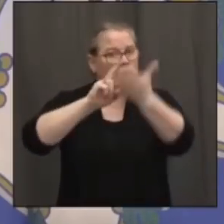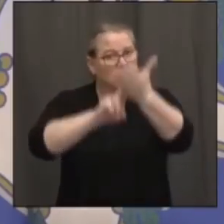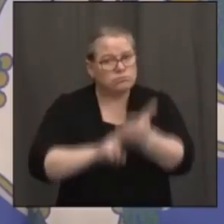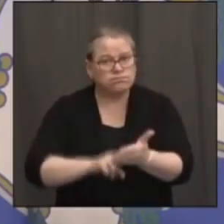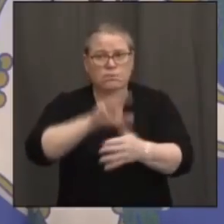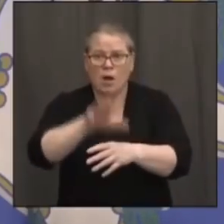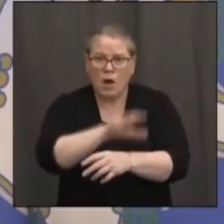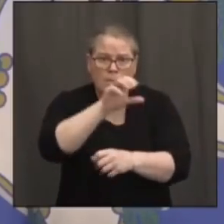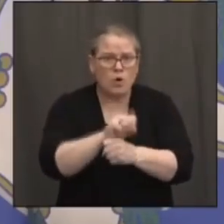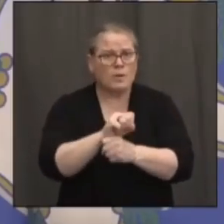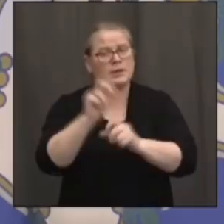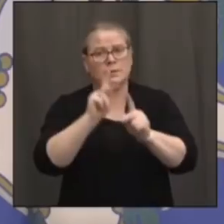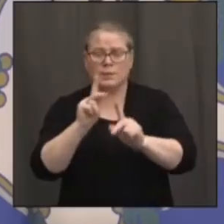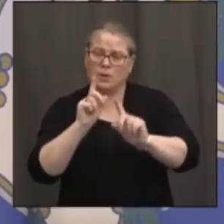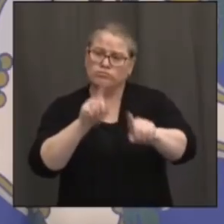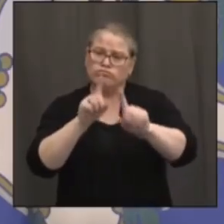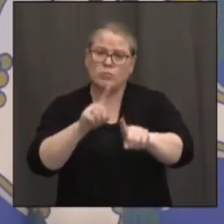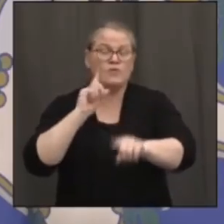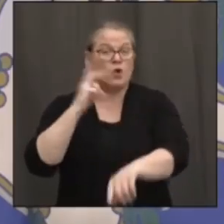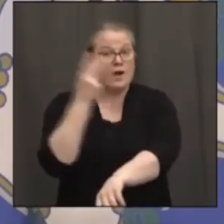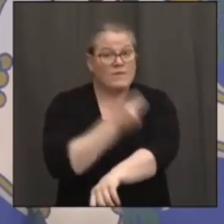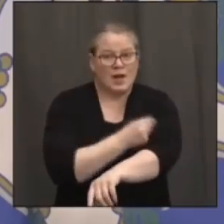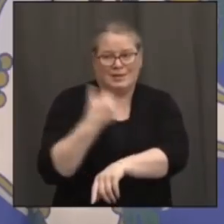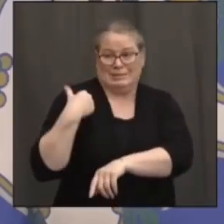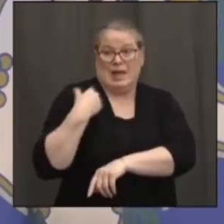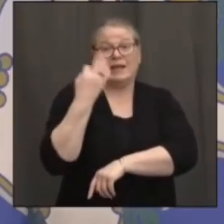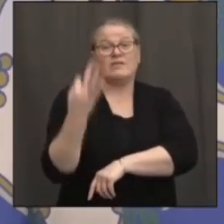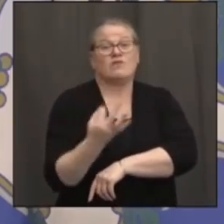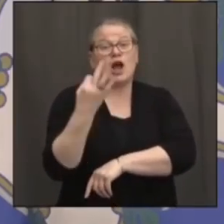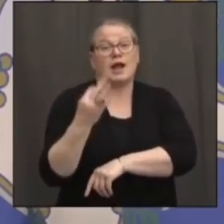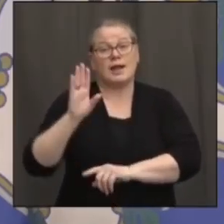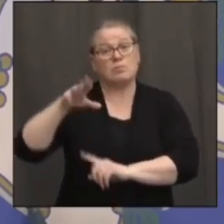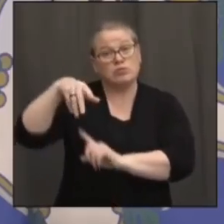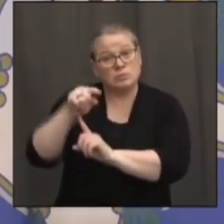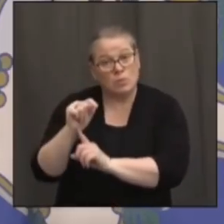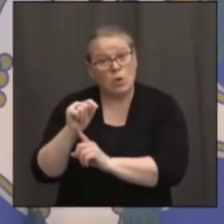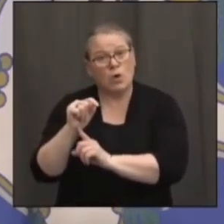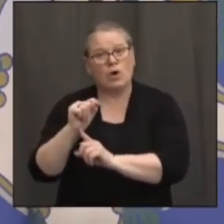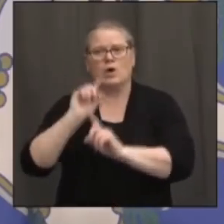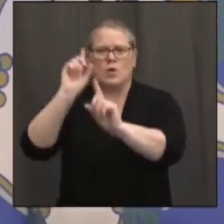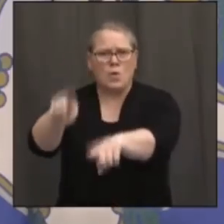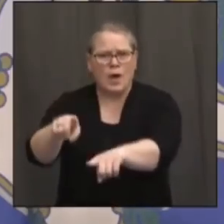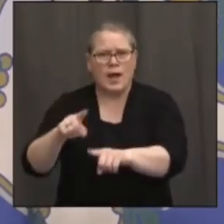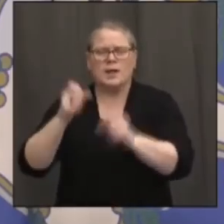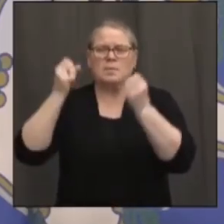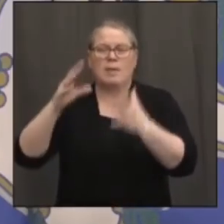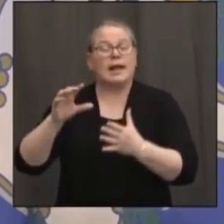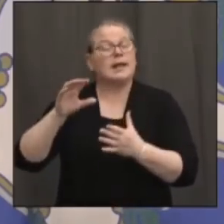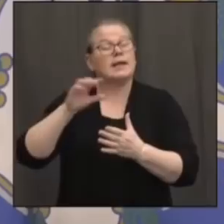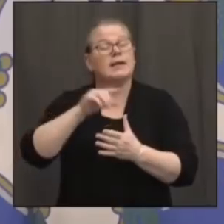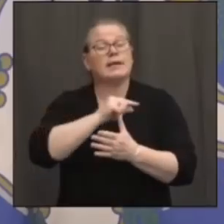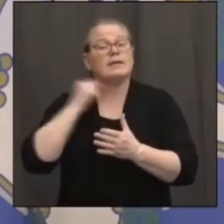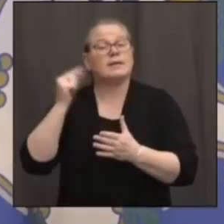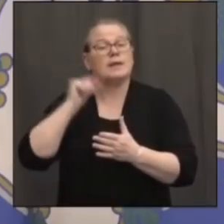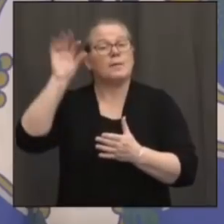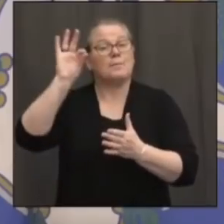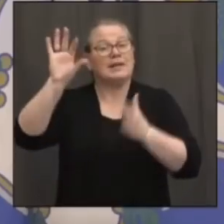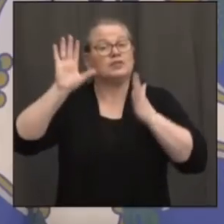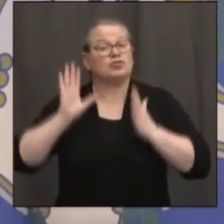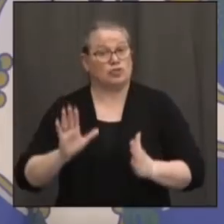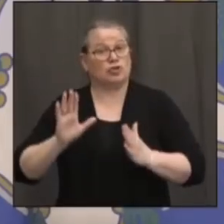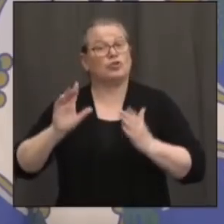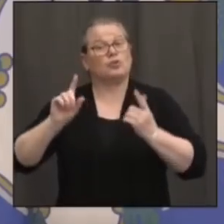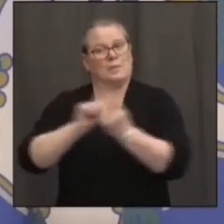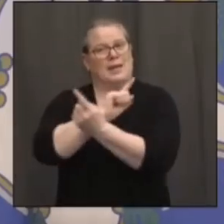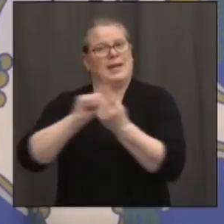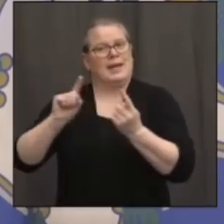vaccinated there. Just this last Friday, down in Bridgeport, meeting with many of the ministers, each of whom was back